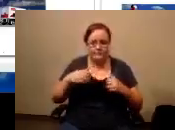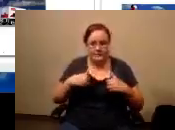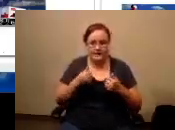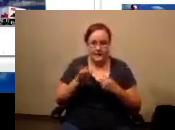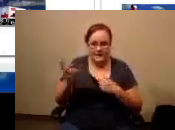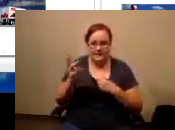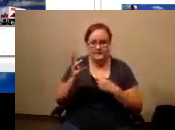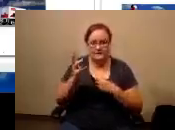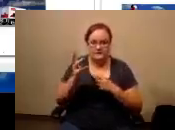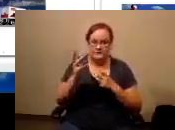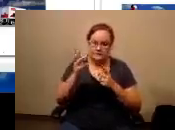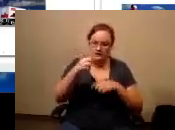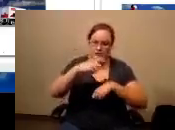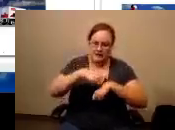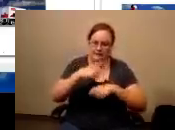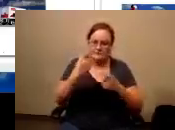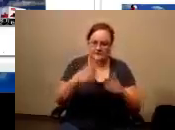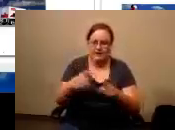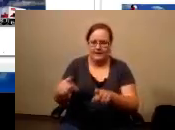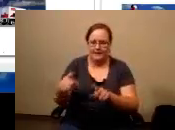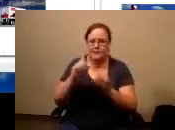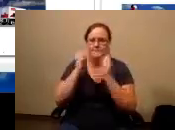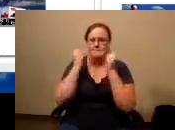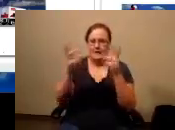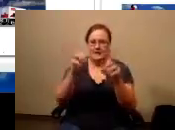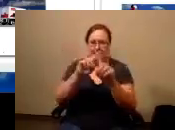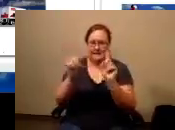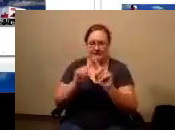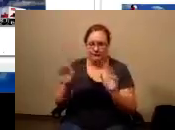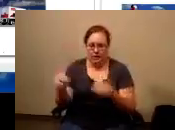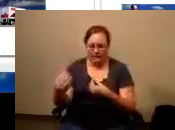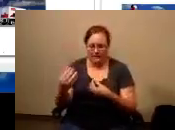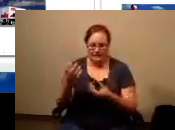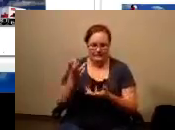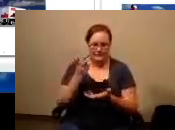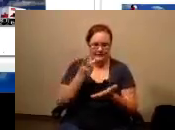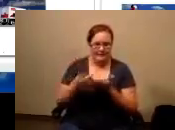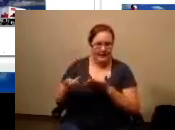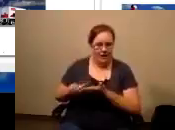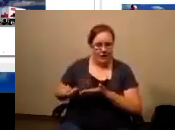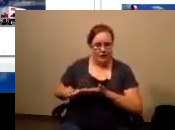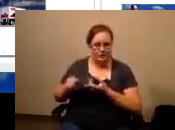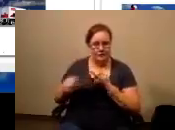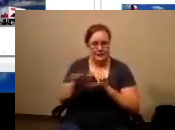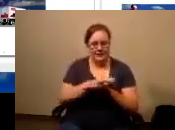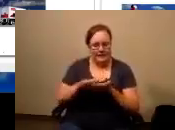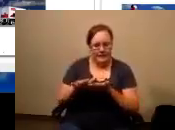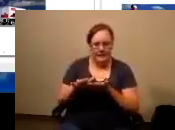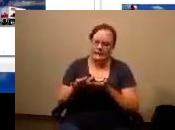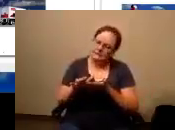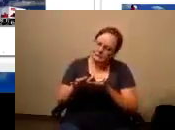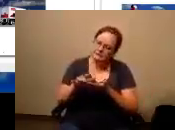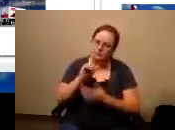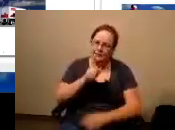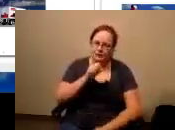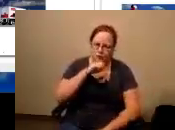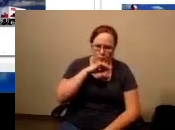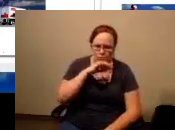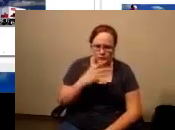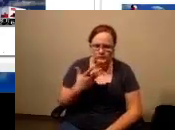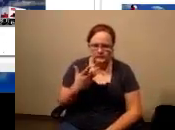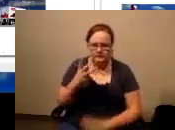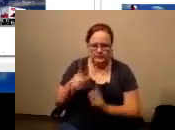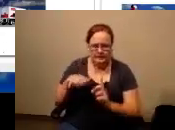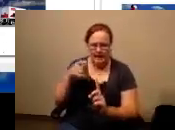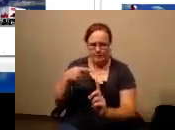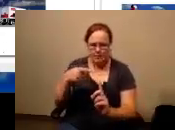times, and it's many different offices, and the failure to clean offices got to the point of just really gross, and